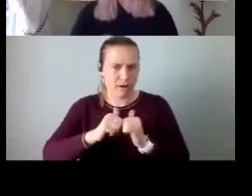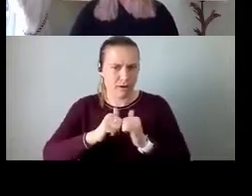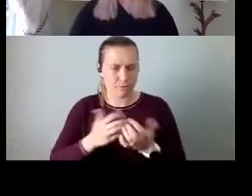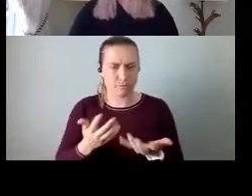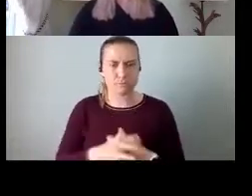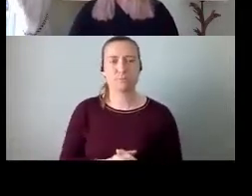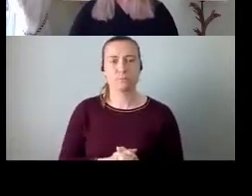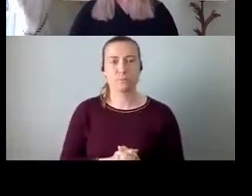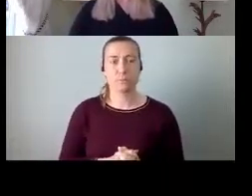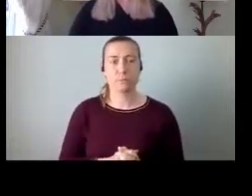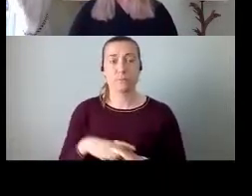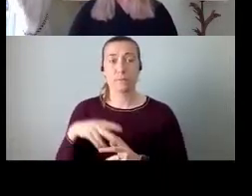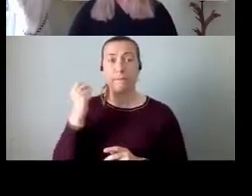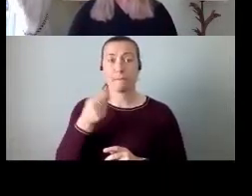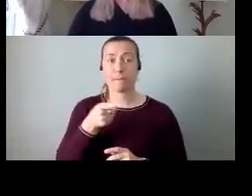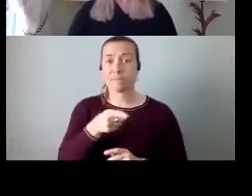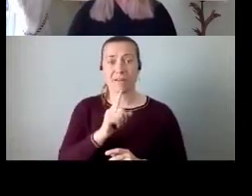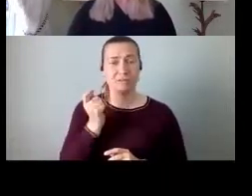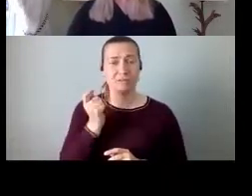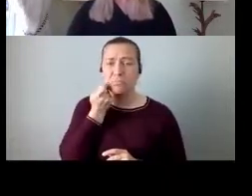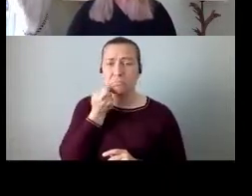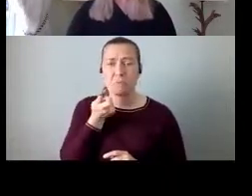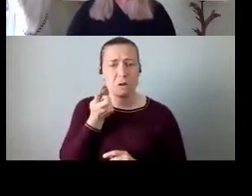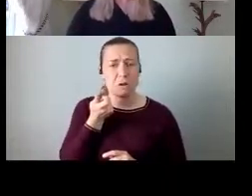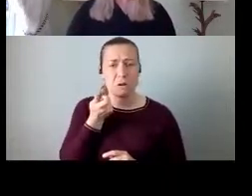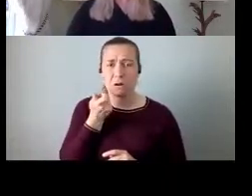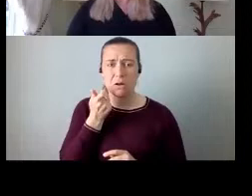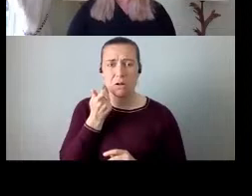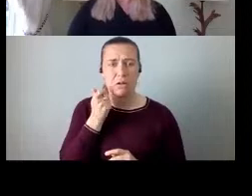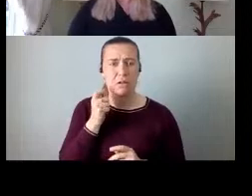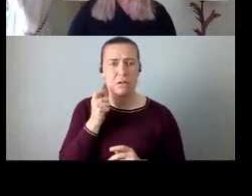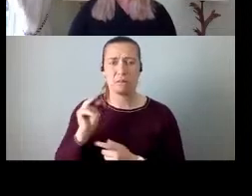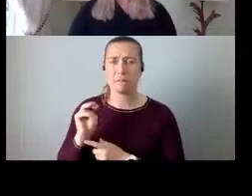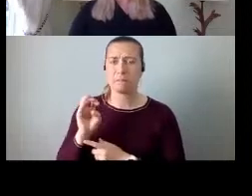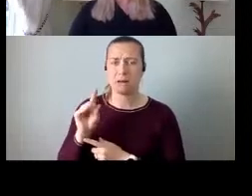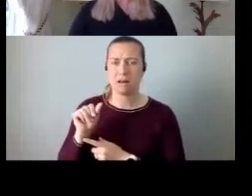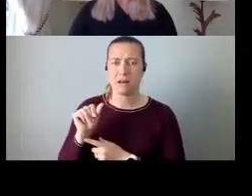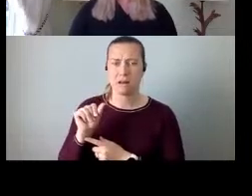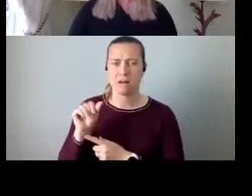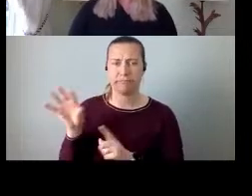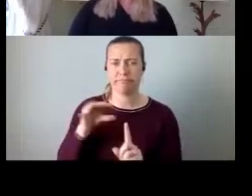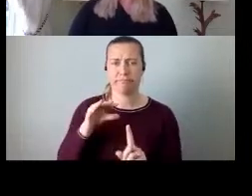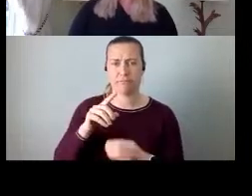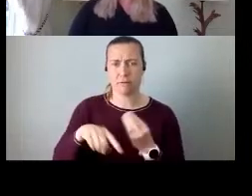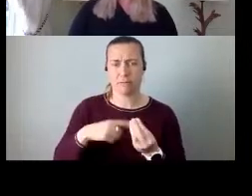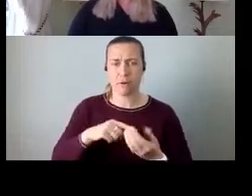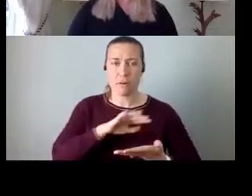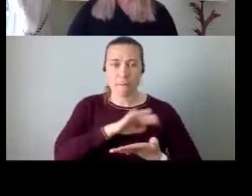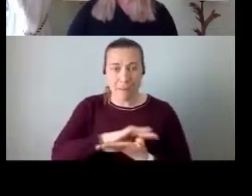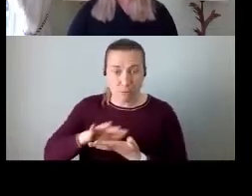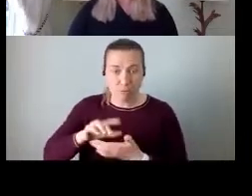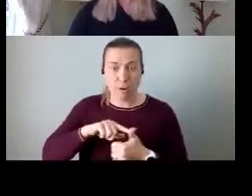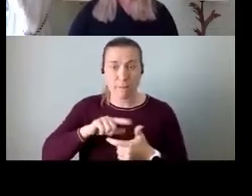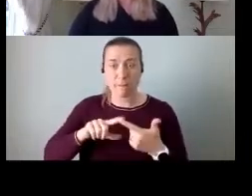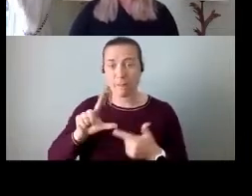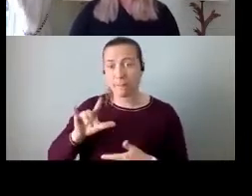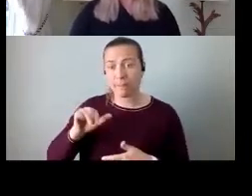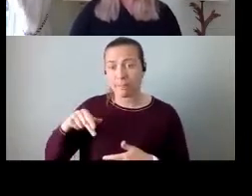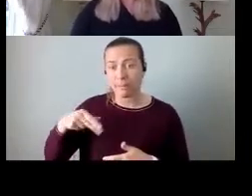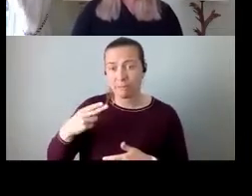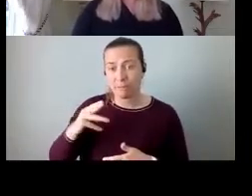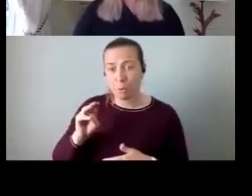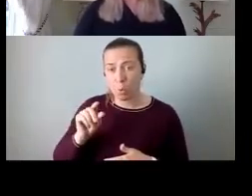very small smattering of media outputs regarding mammograms, lymph nodes, and the COVID